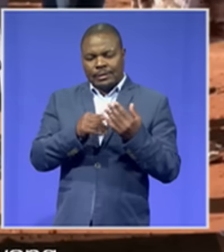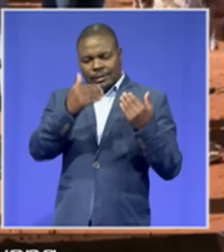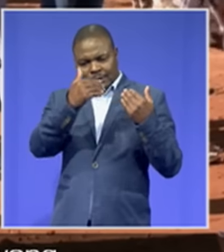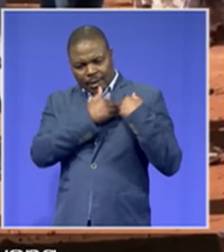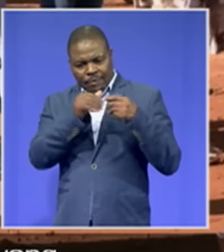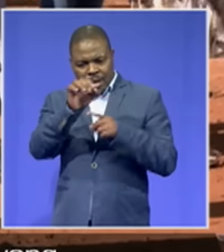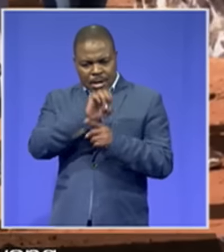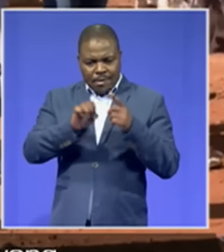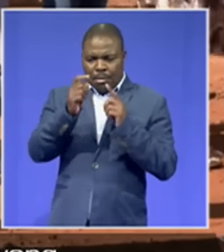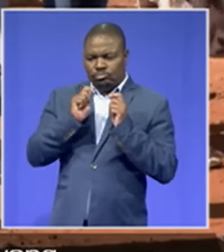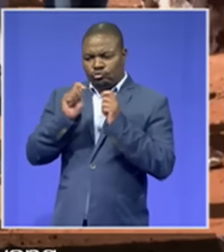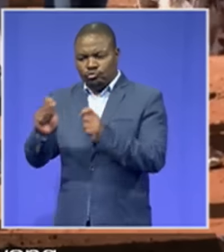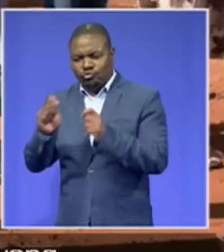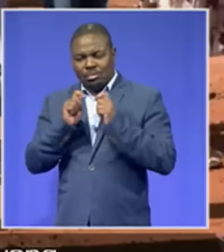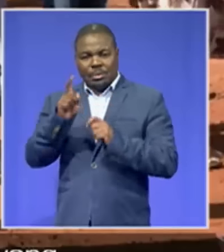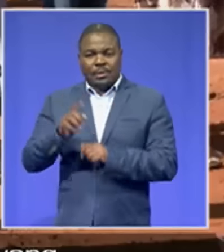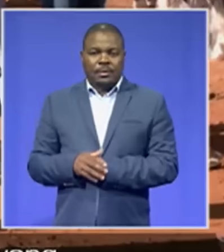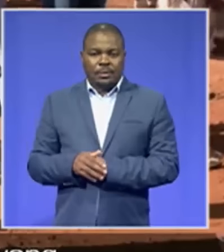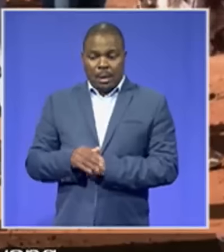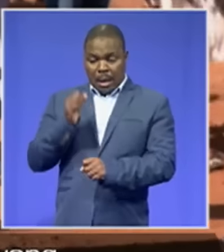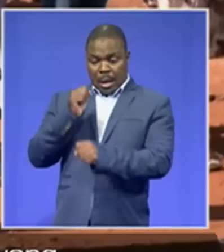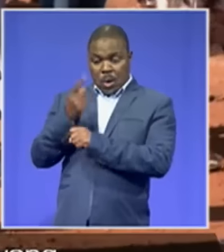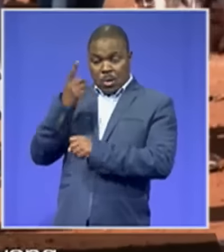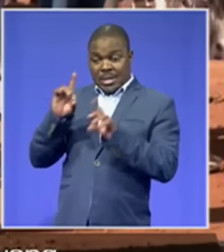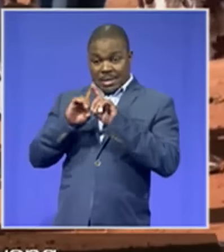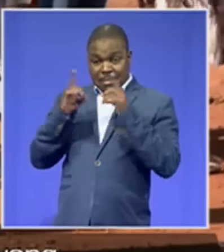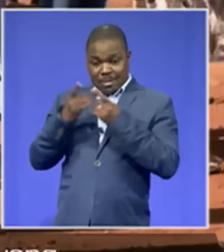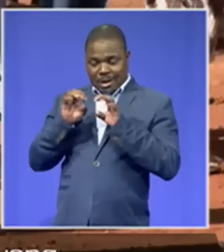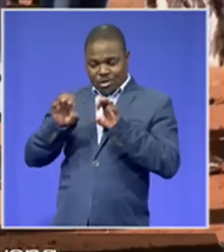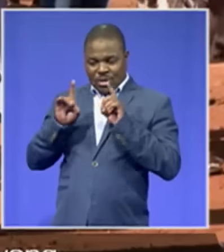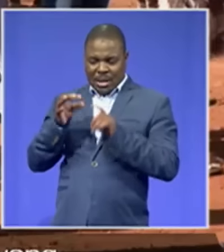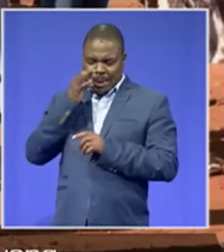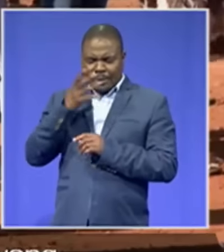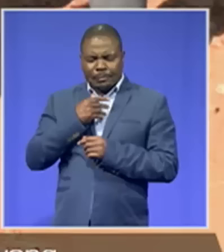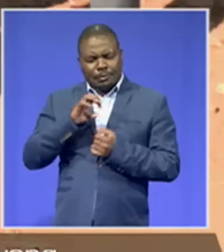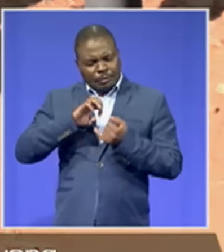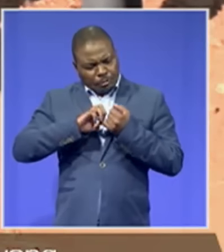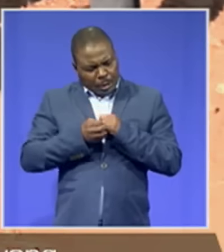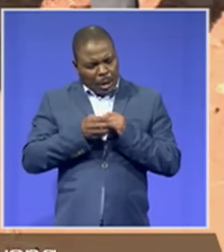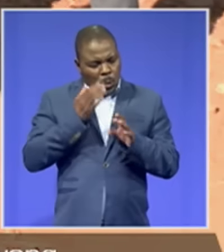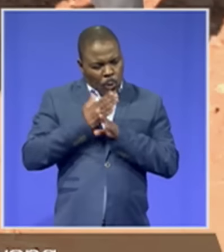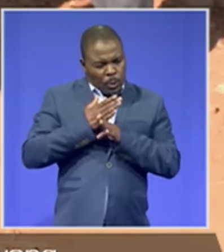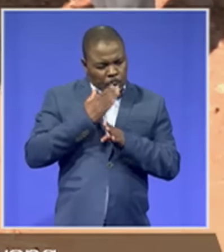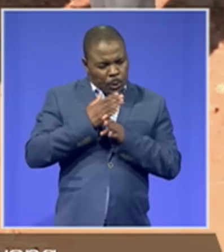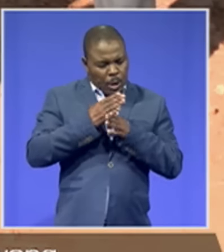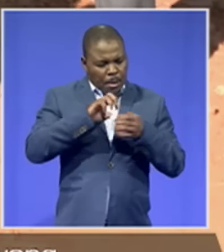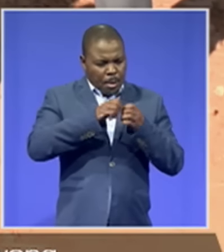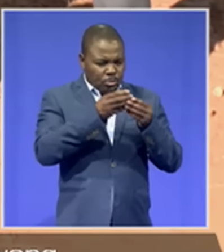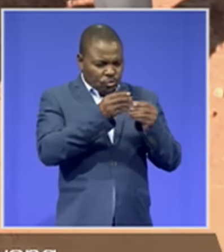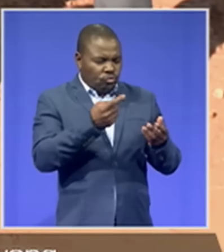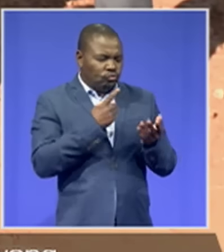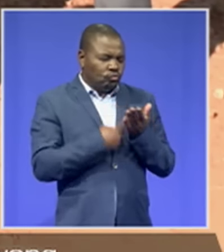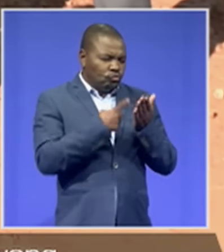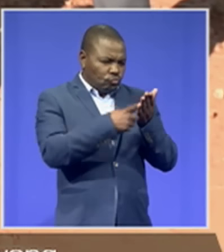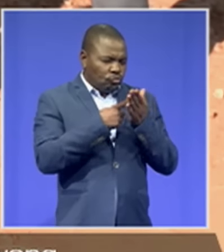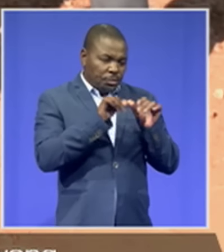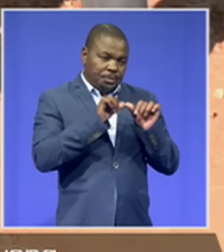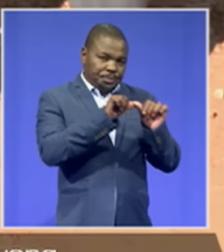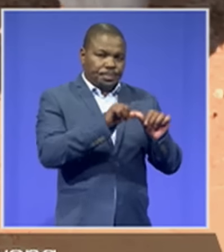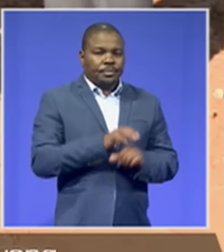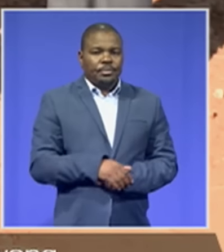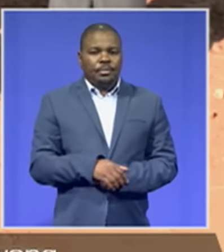environment. Ho sa le jwalo lefapha la thuto Gauteng le re le semelletse ka thata ho tla ka tharollo le dipuisano di motjheng. We